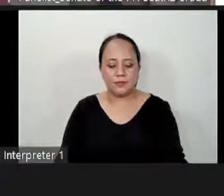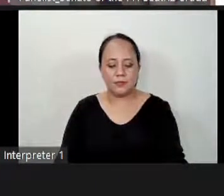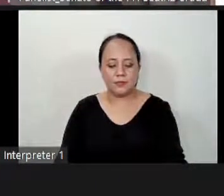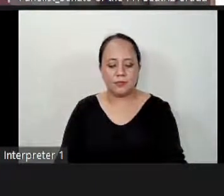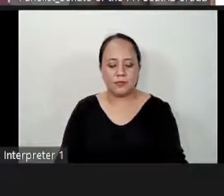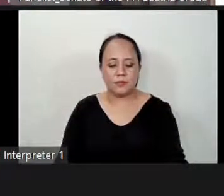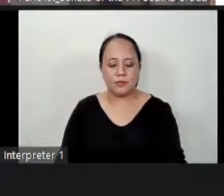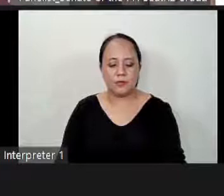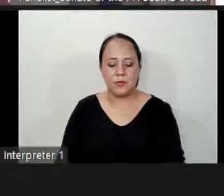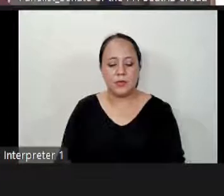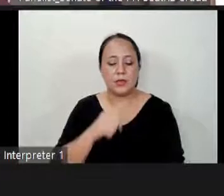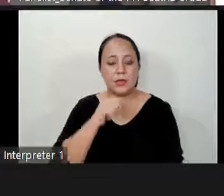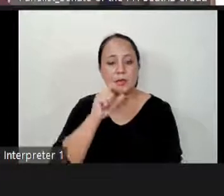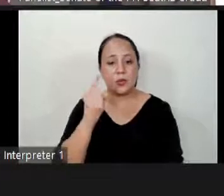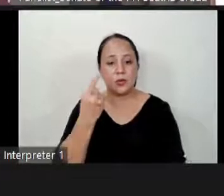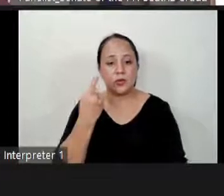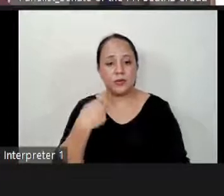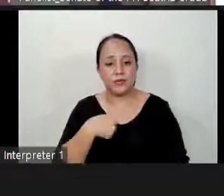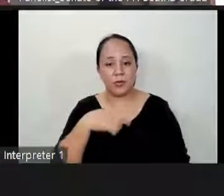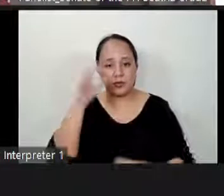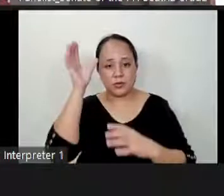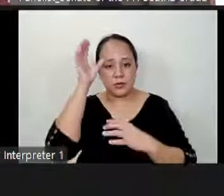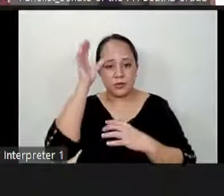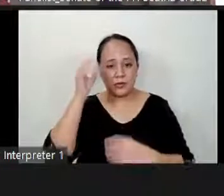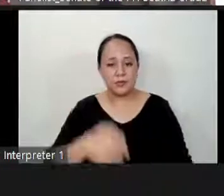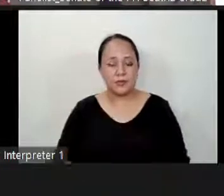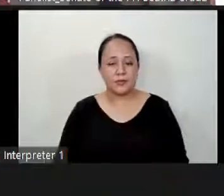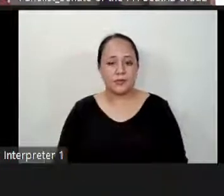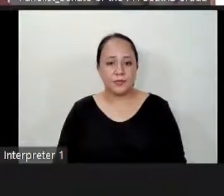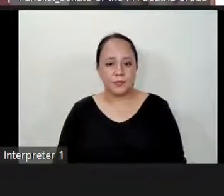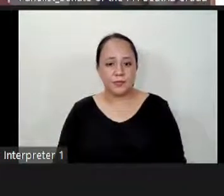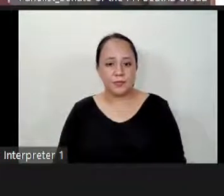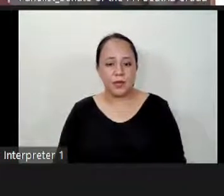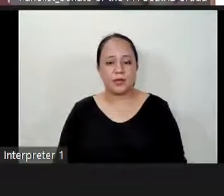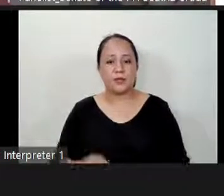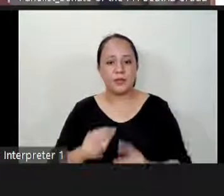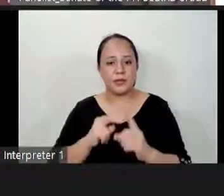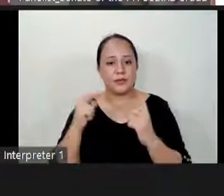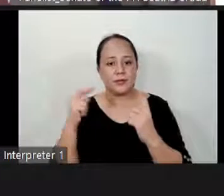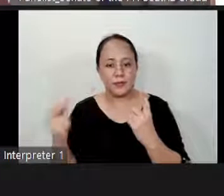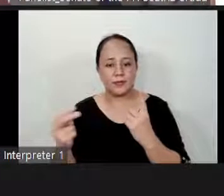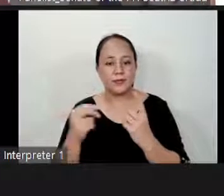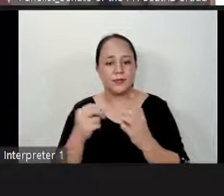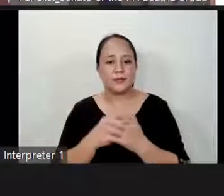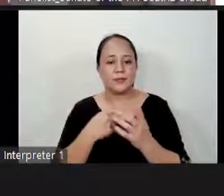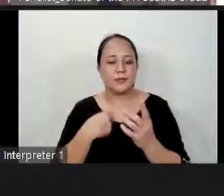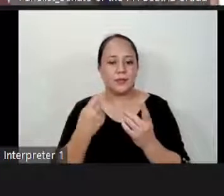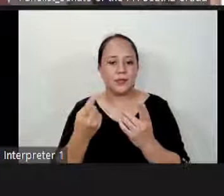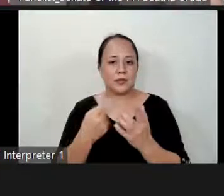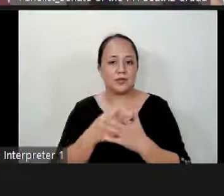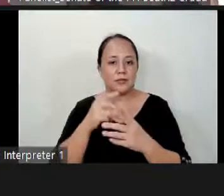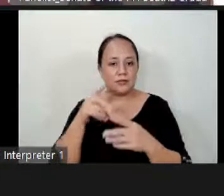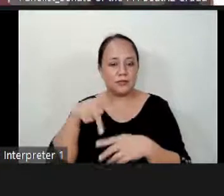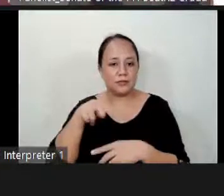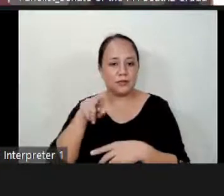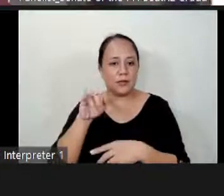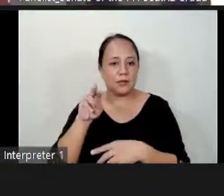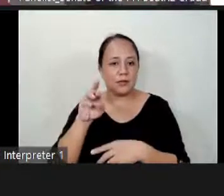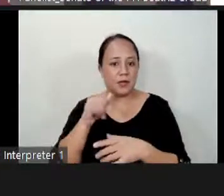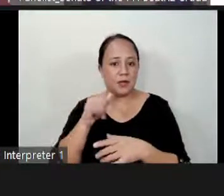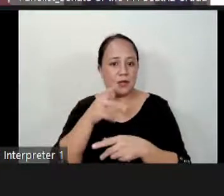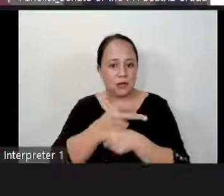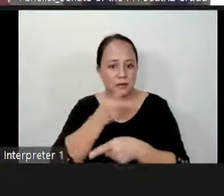for cancer, but considering all the aspects of primary care. Para hindi din